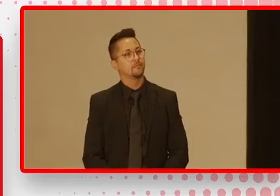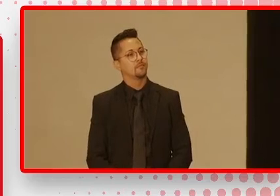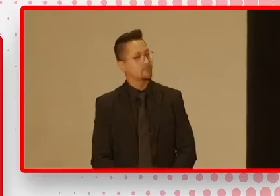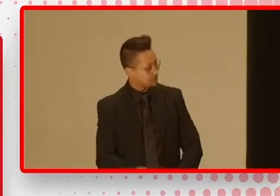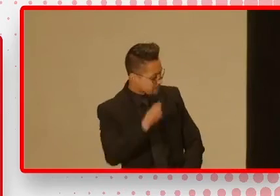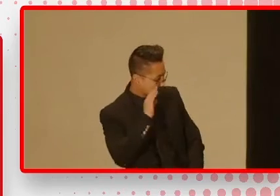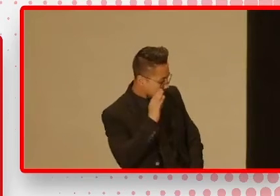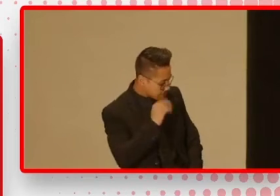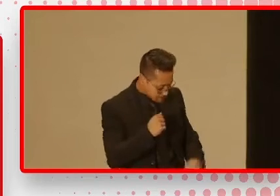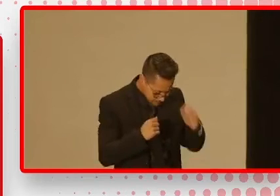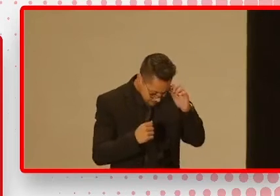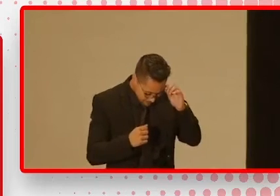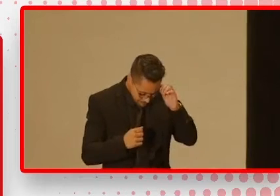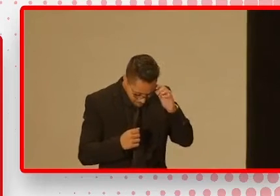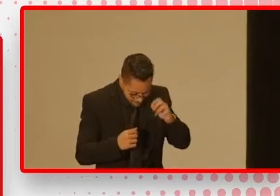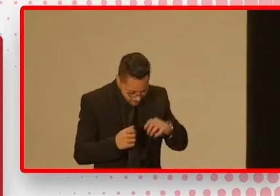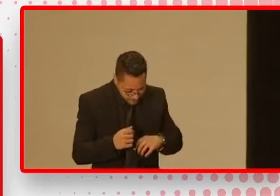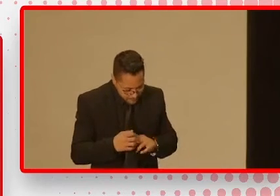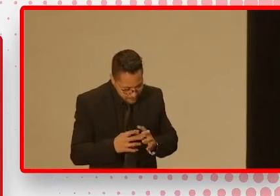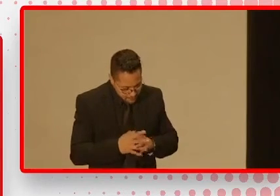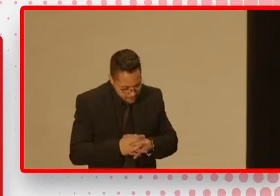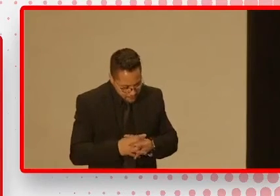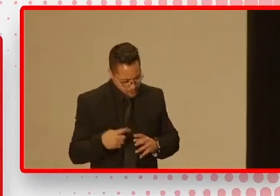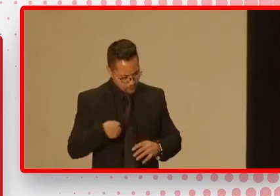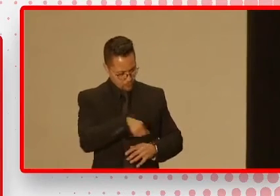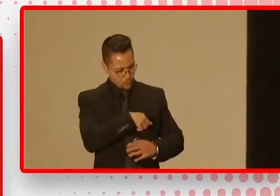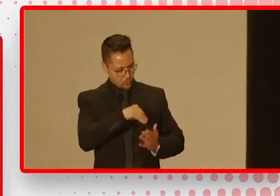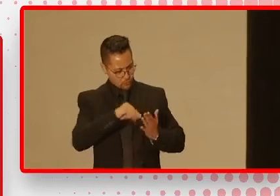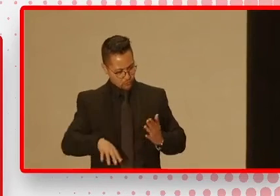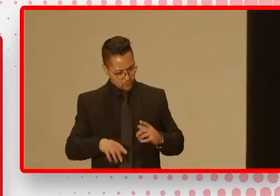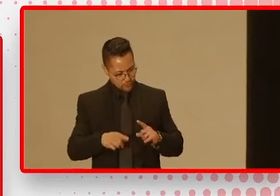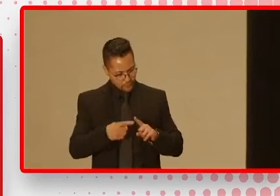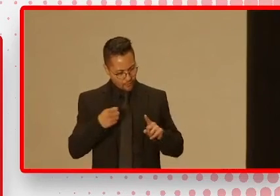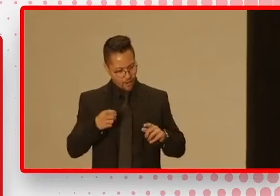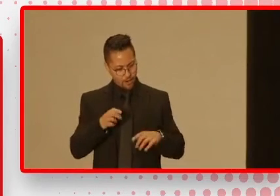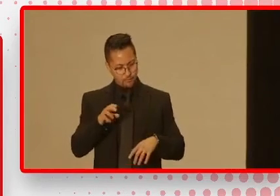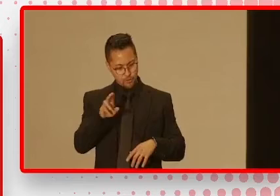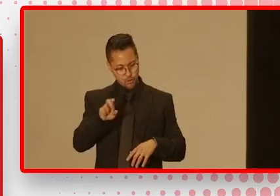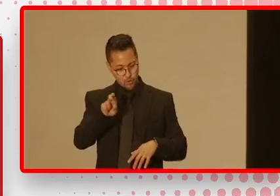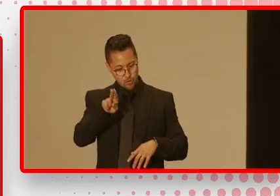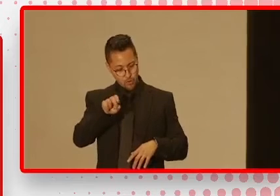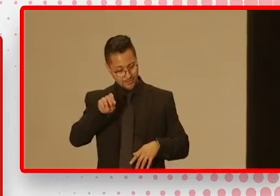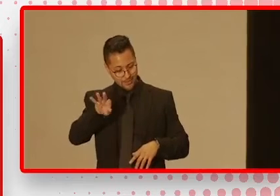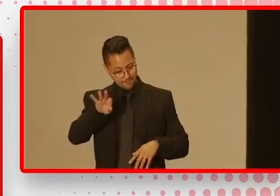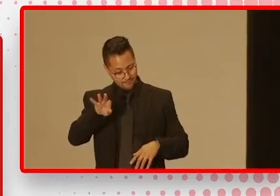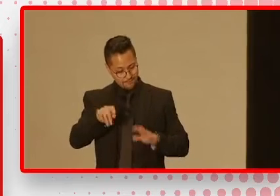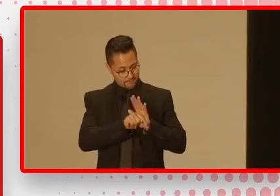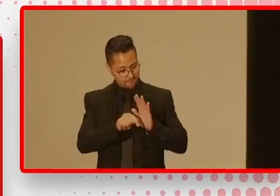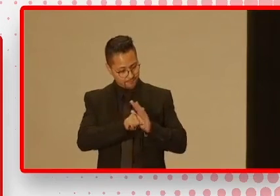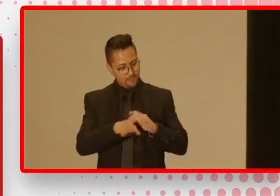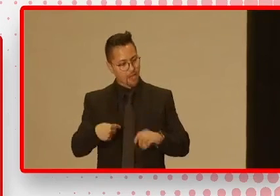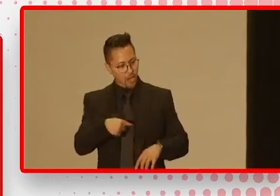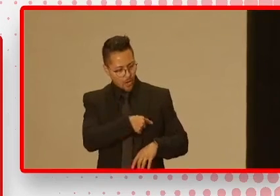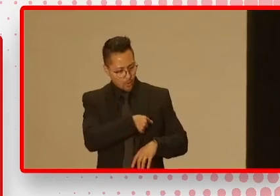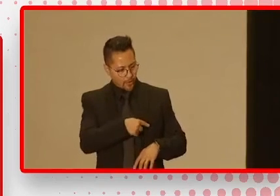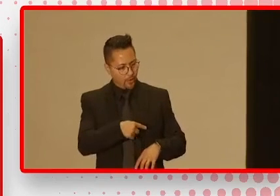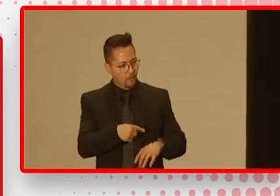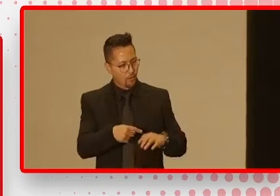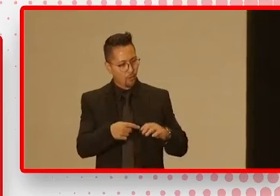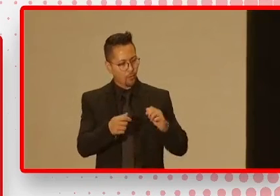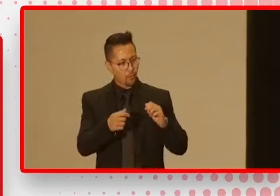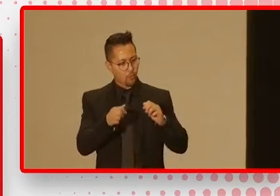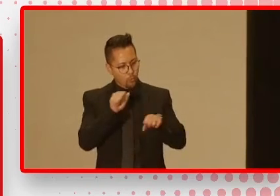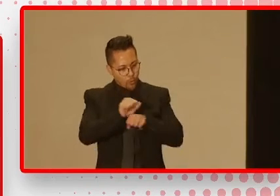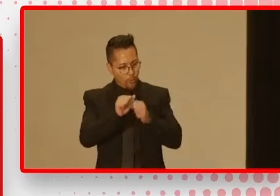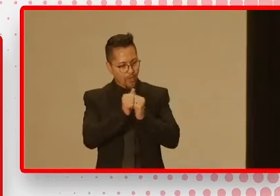Hello, ma'am. Thanks for the address. We are students from University of Florida, and we are assistive technology developers. So right now